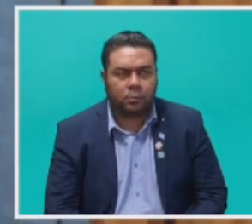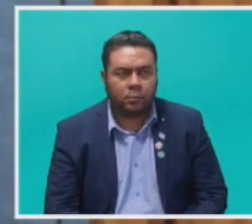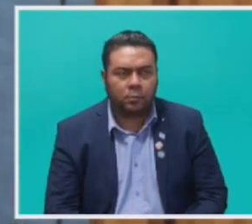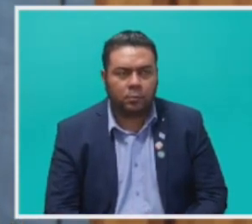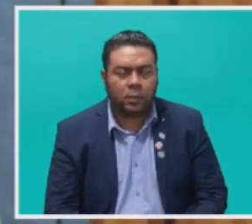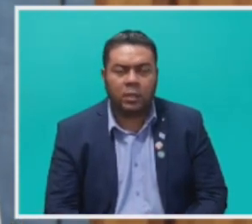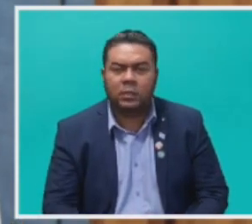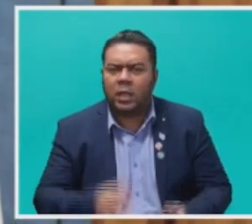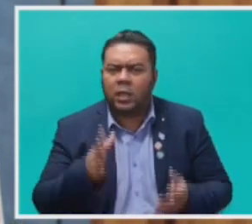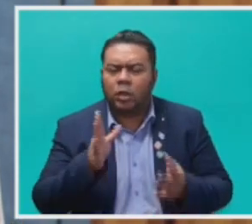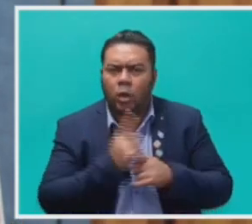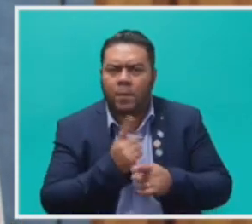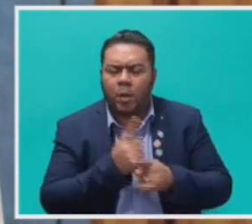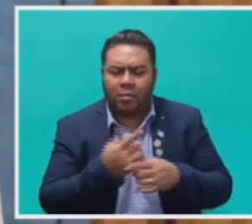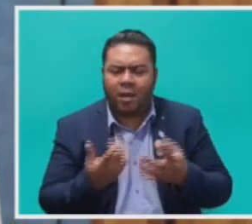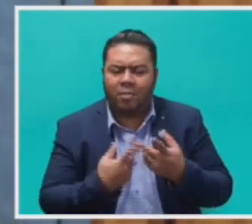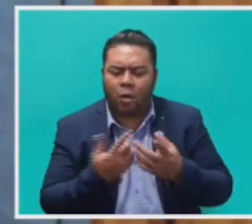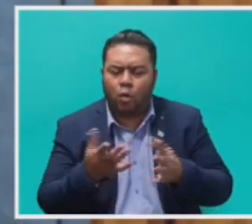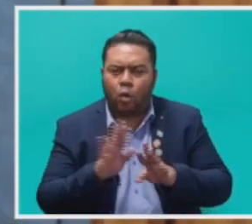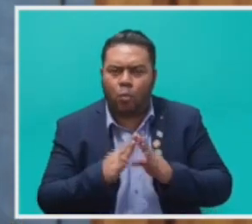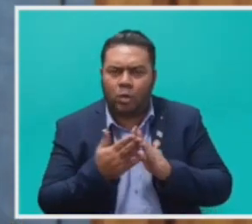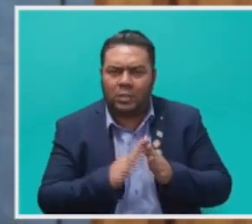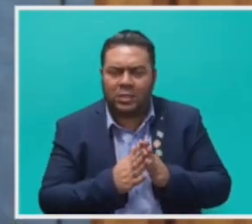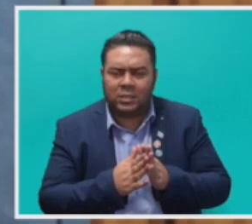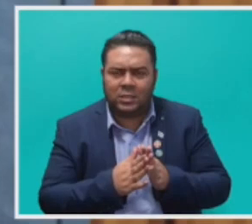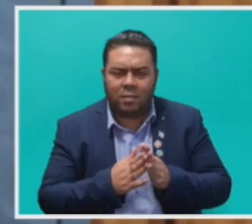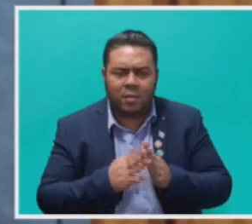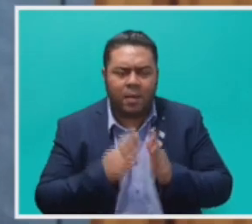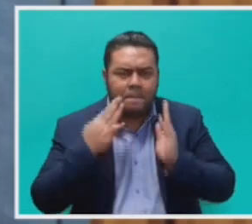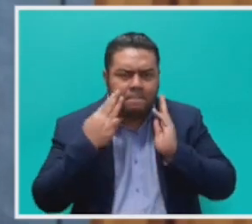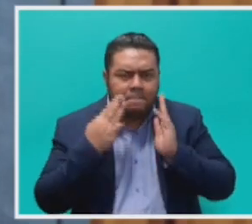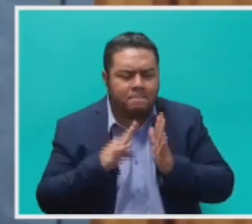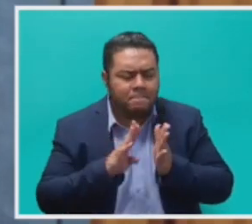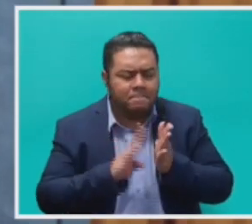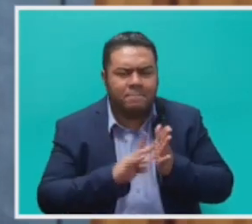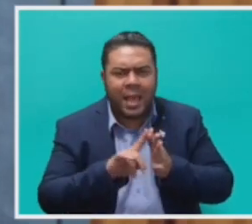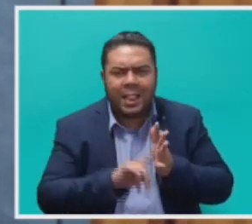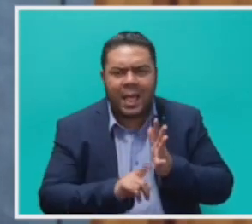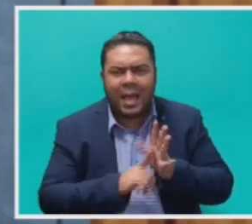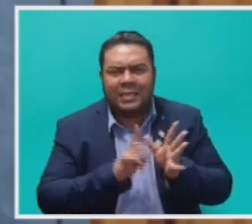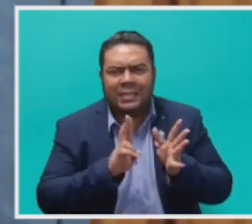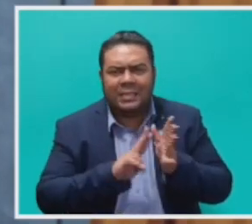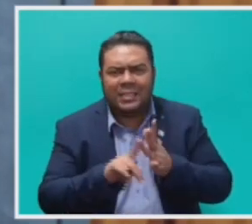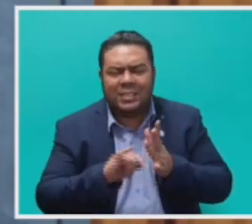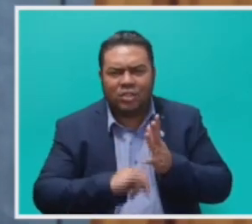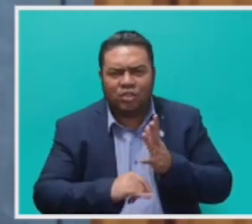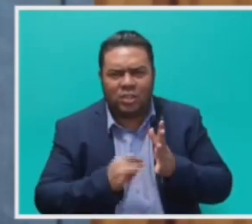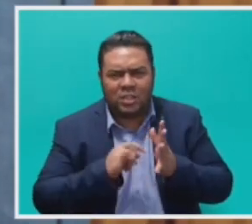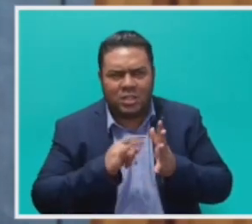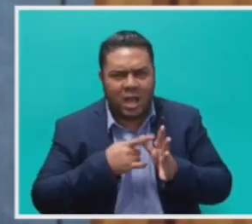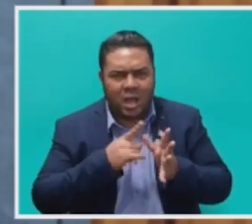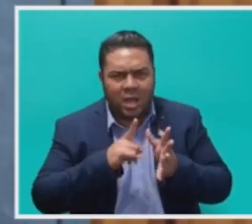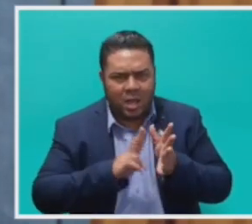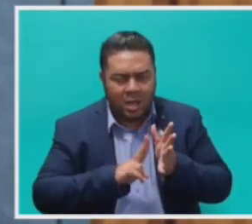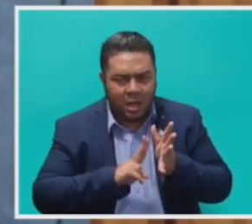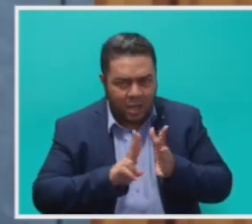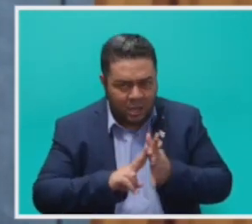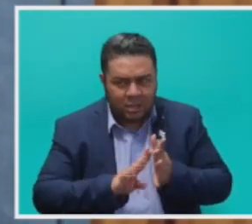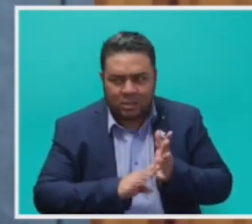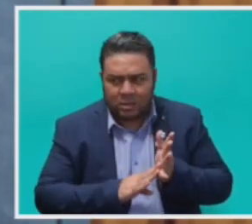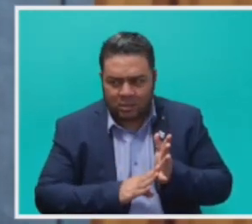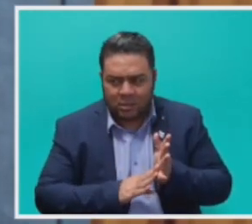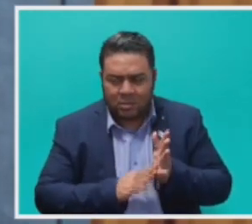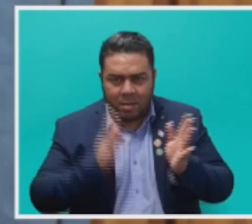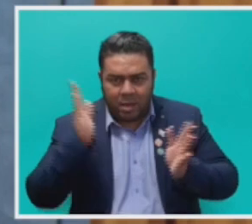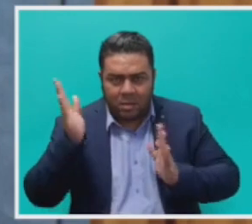as the Melanesians, some of whom still struggle with their sense of place and identity. But these are things that do